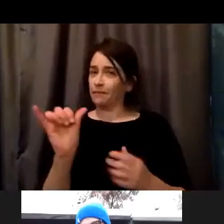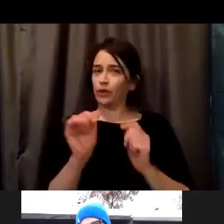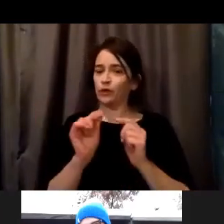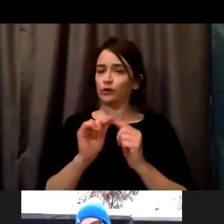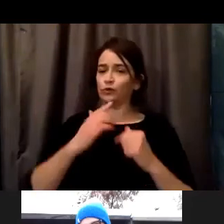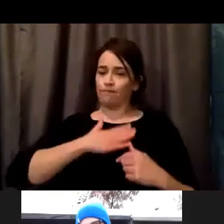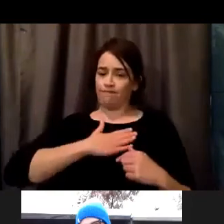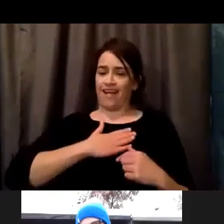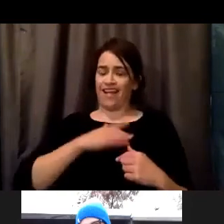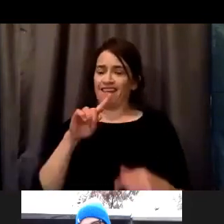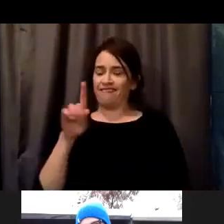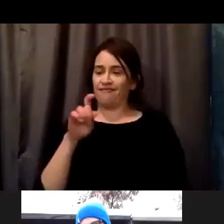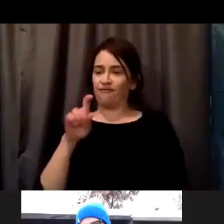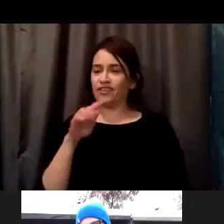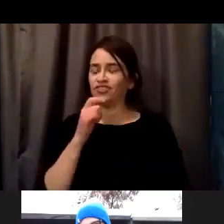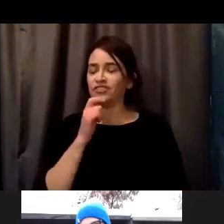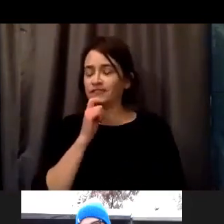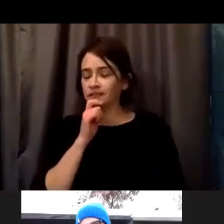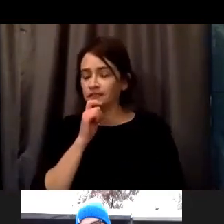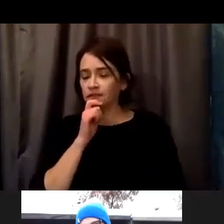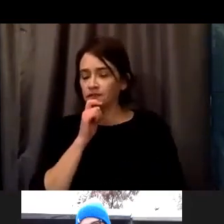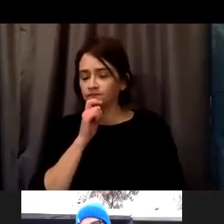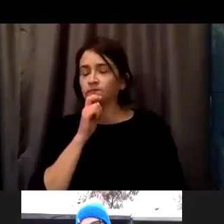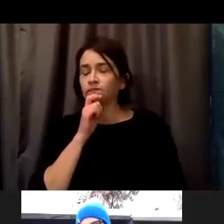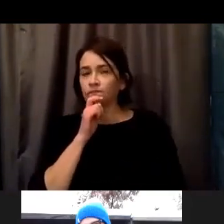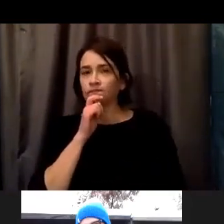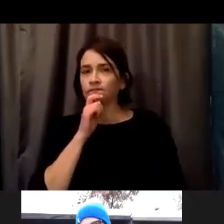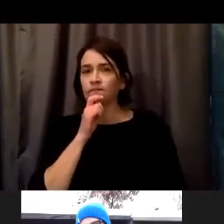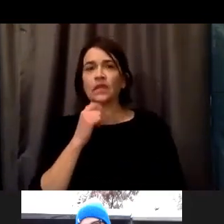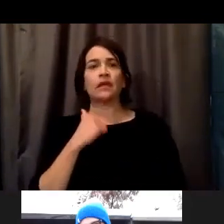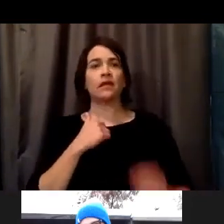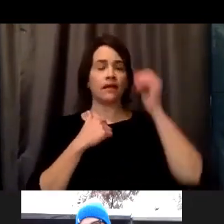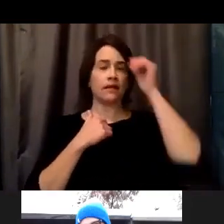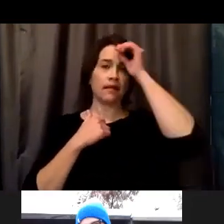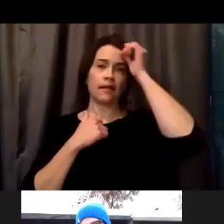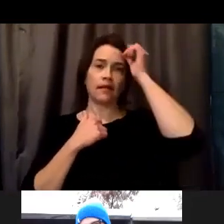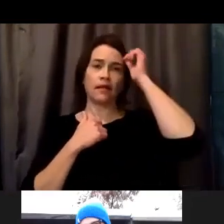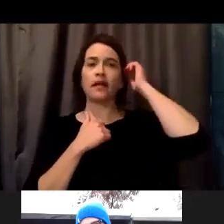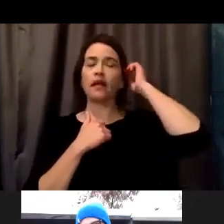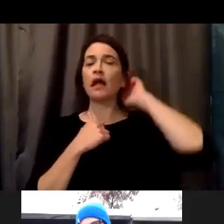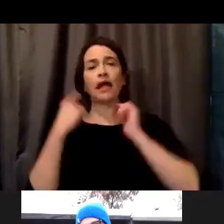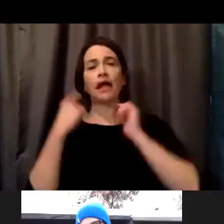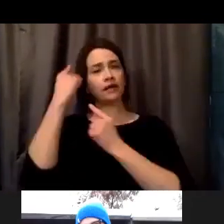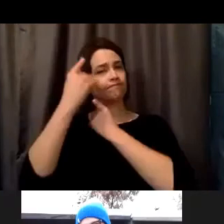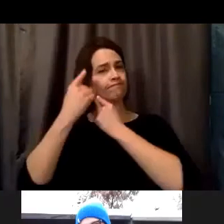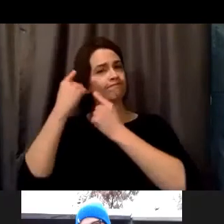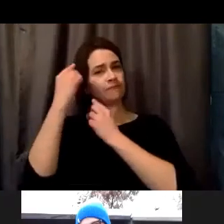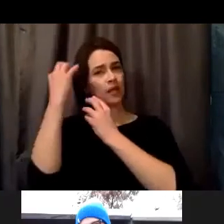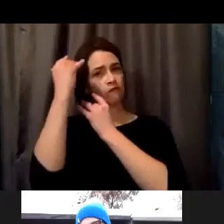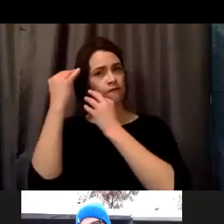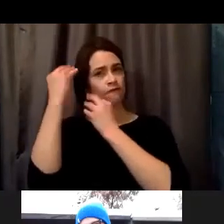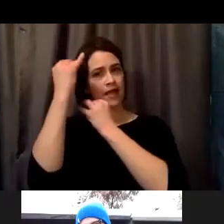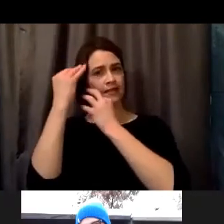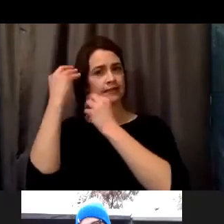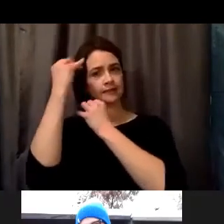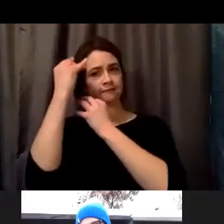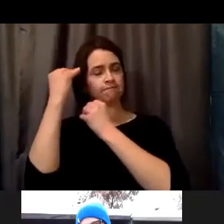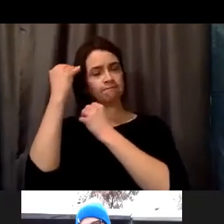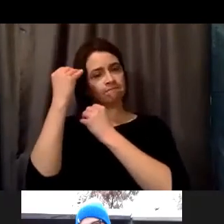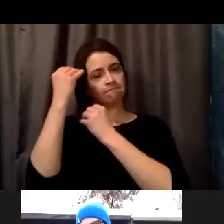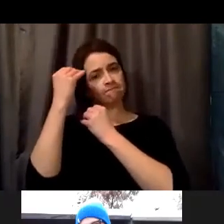So I spent a lot of time reflecting on similar questions.